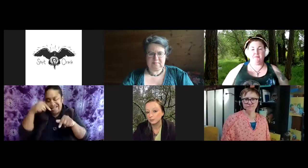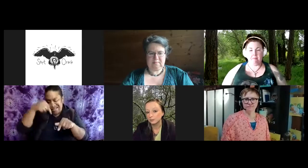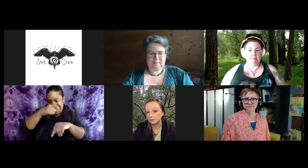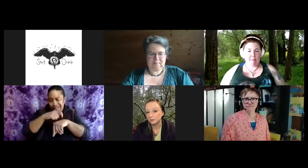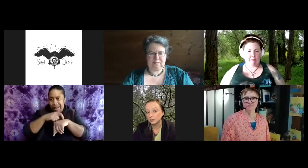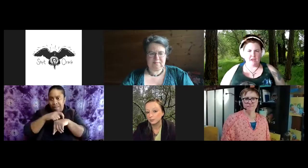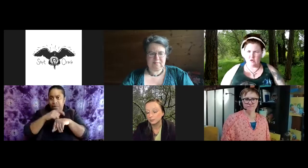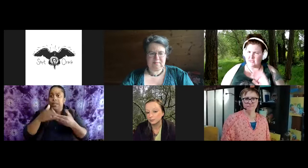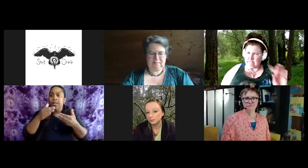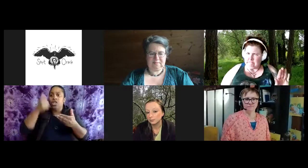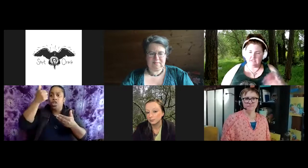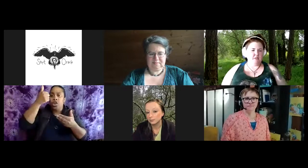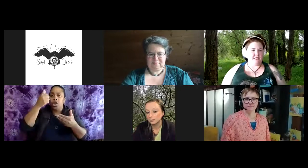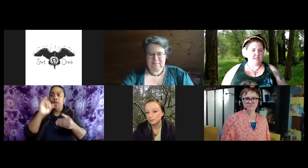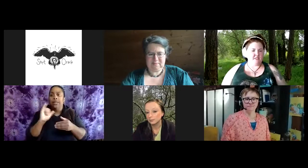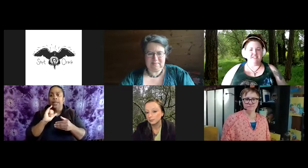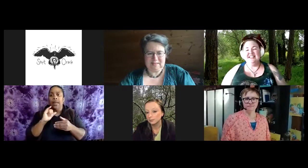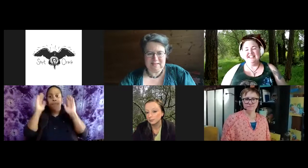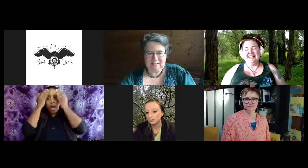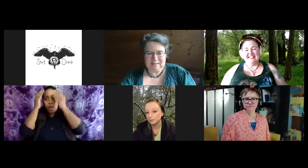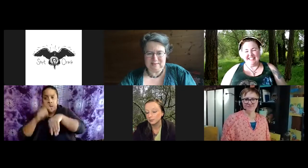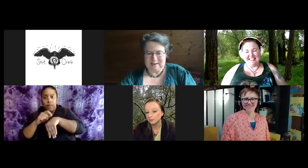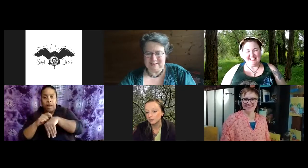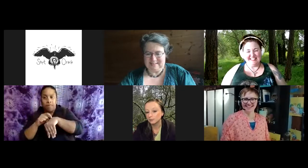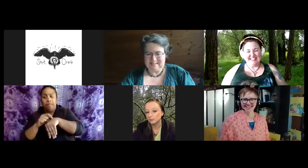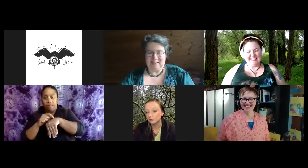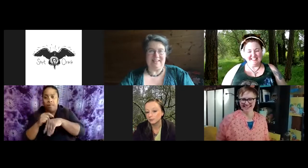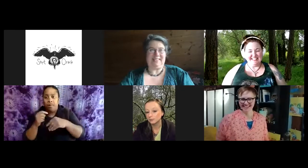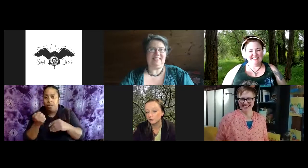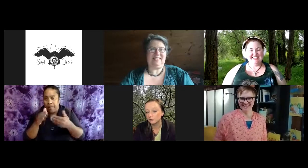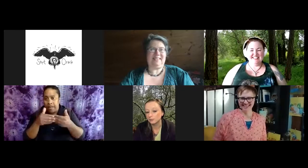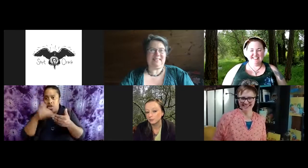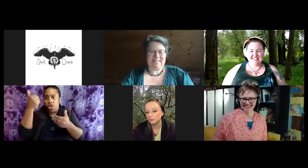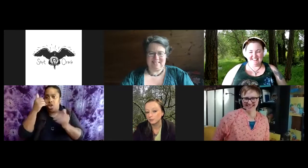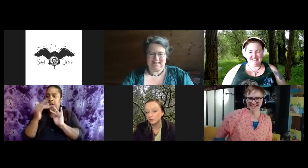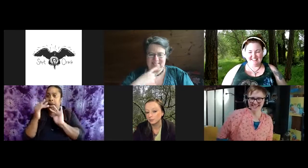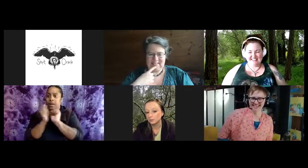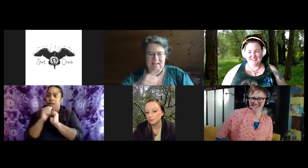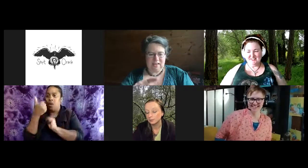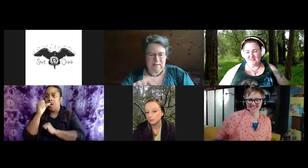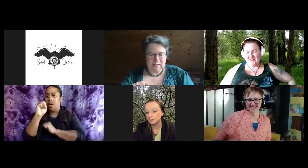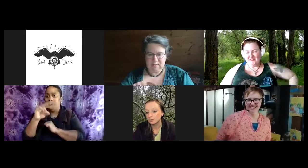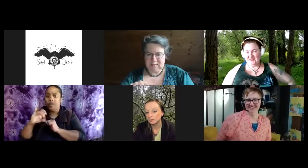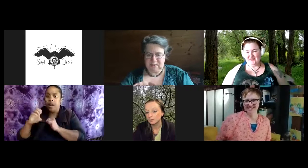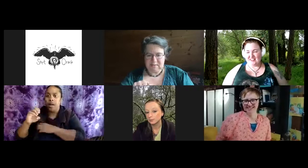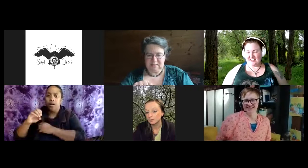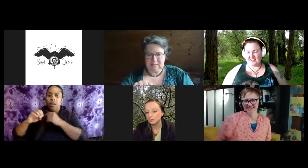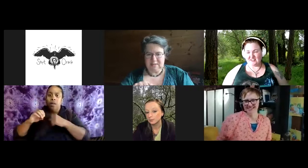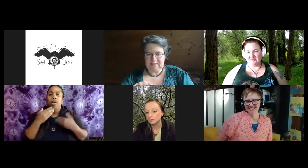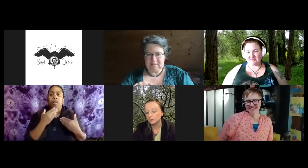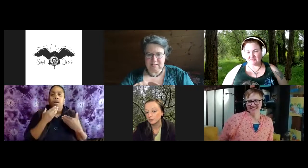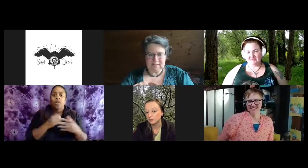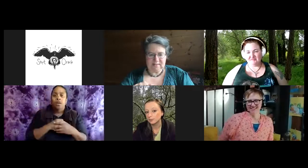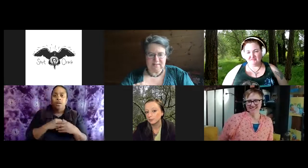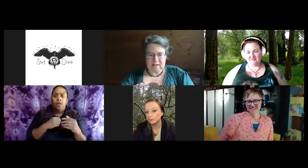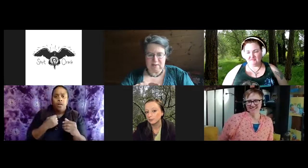Samhain. If that makes sense. Great. Thanks. Now, was someone else going to jump in